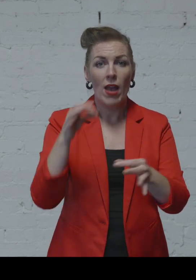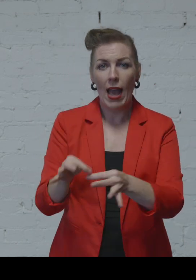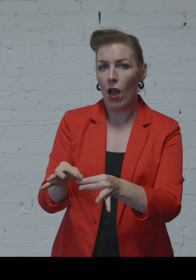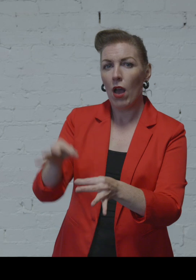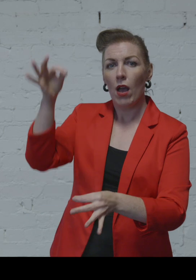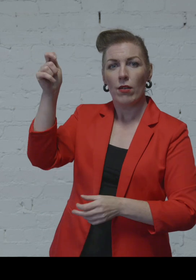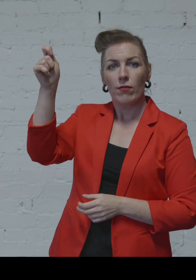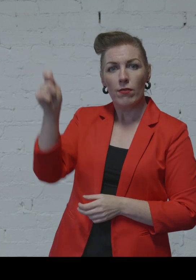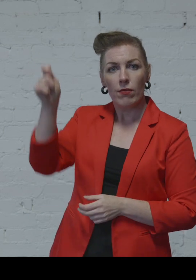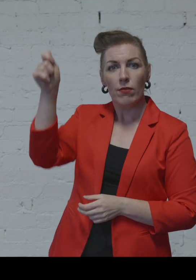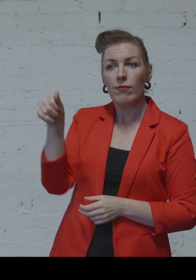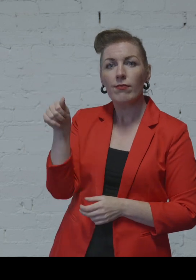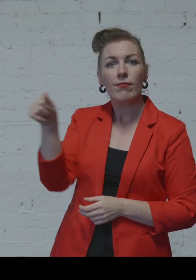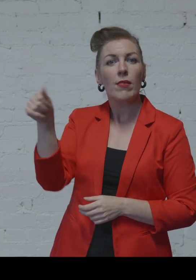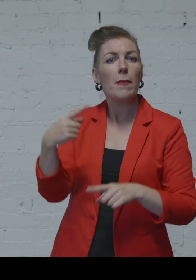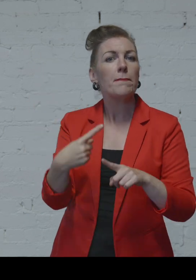pad.